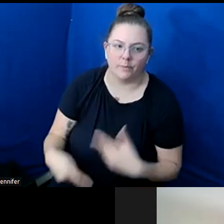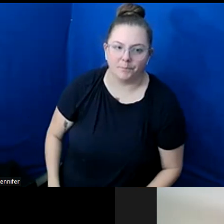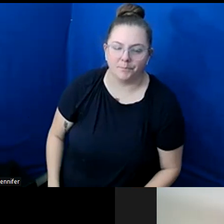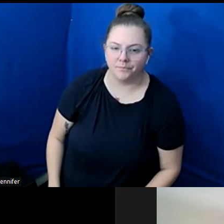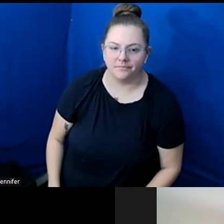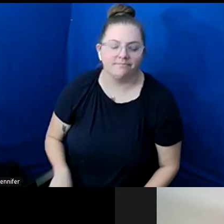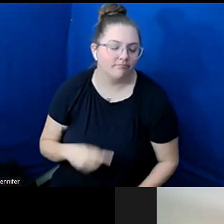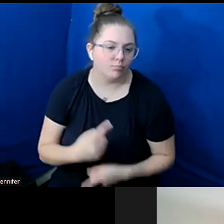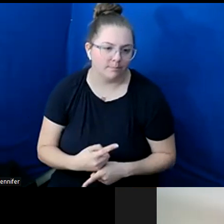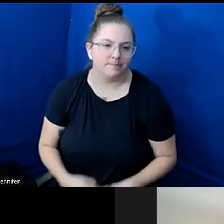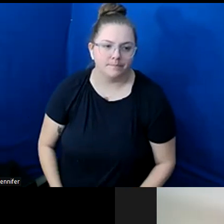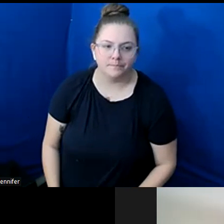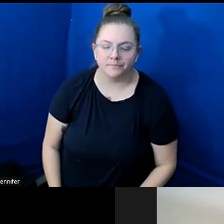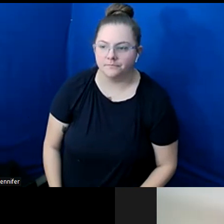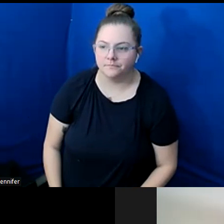Right.